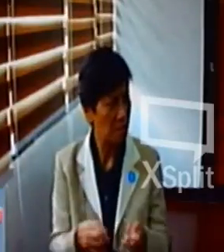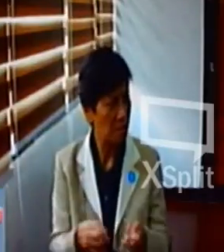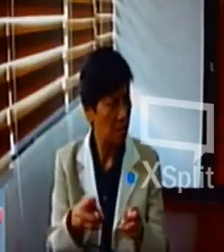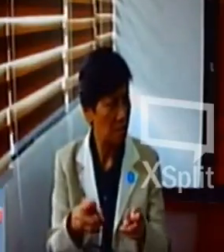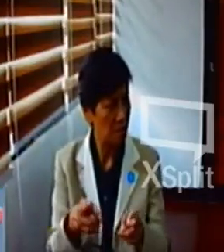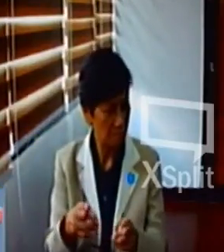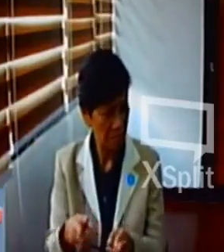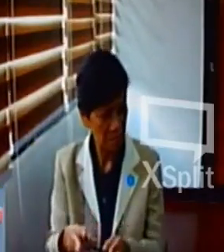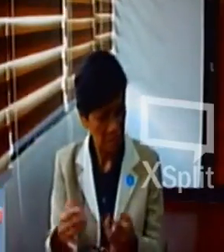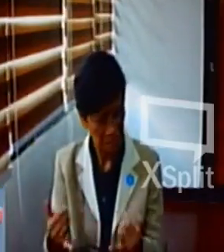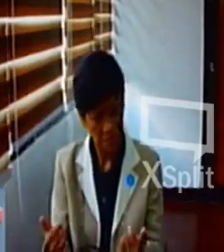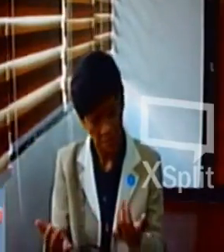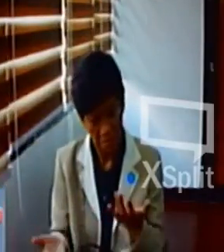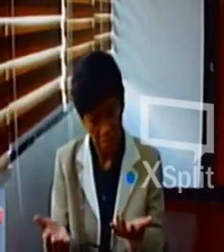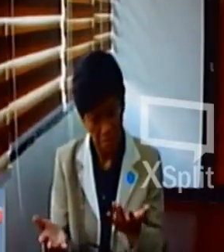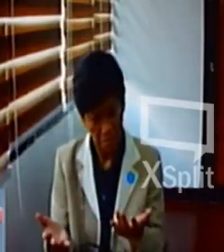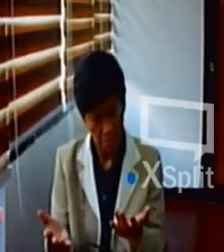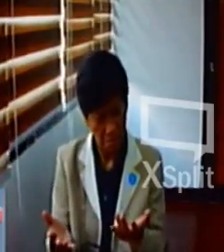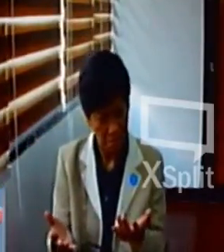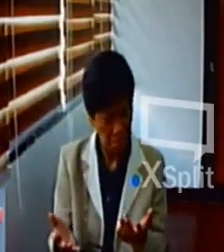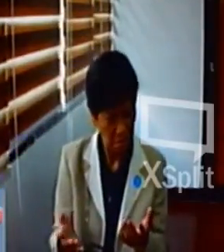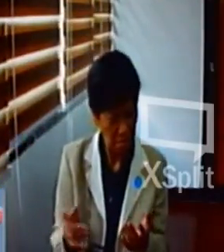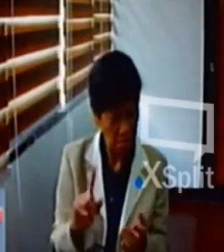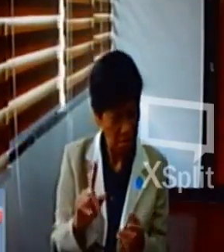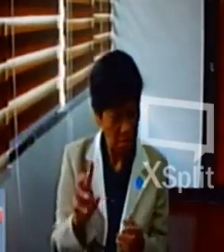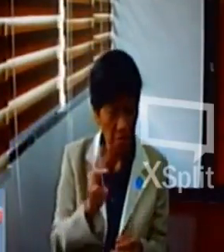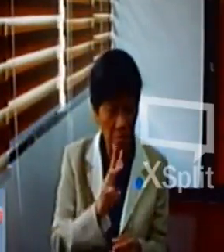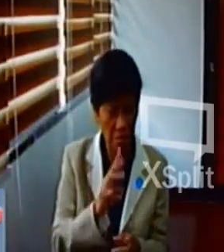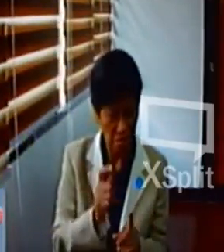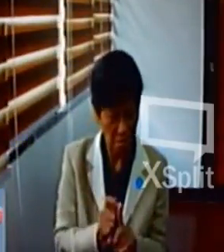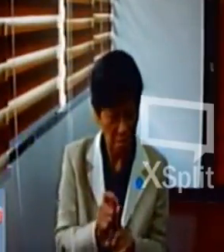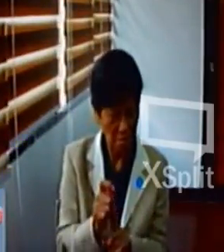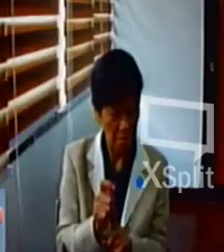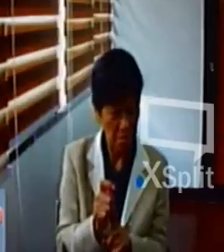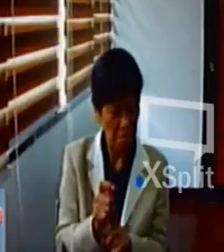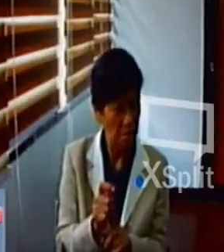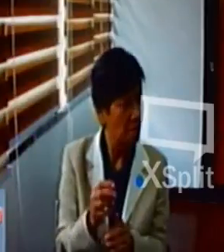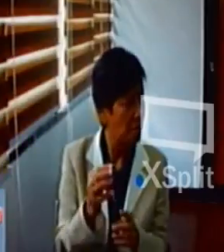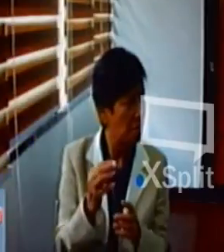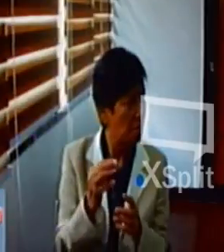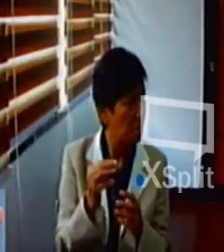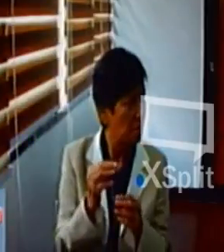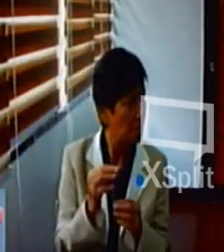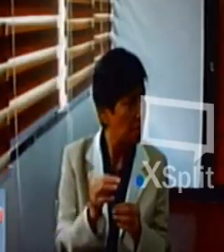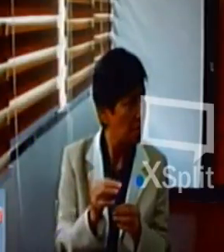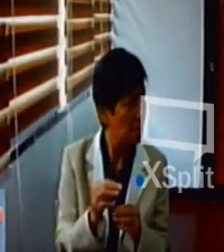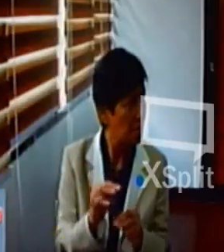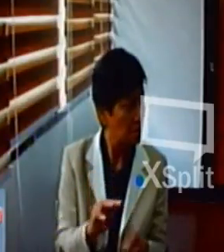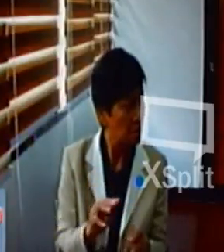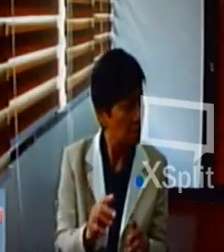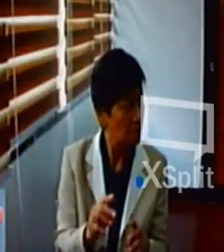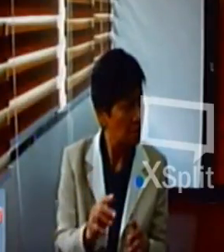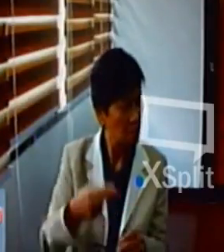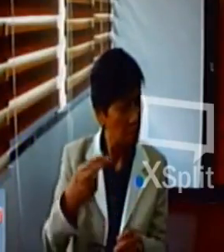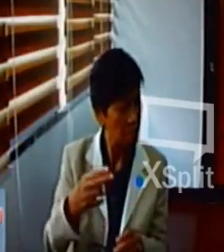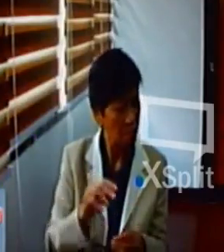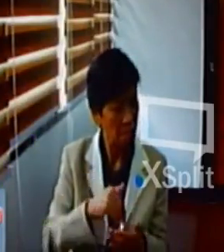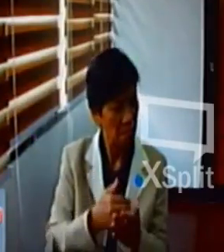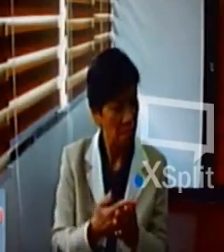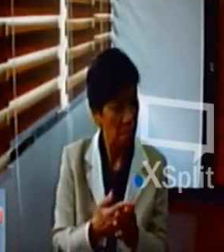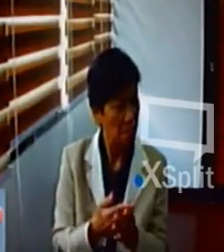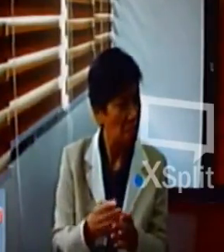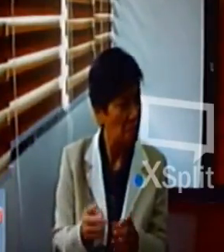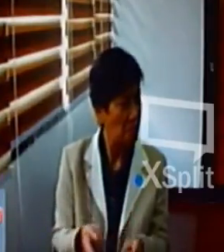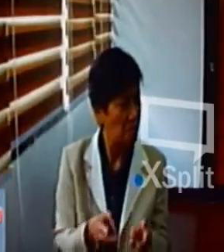Now, maybe water temperature might enable that to some degree. But yes, in